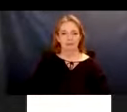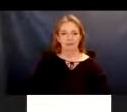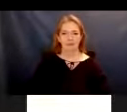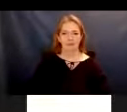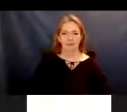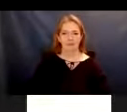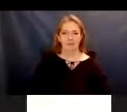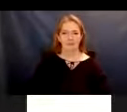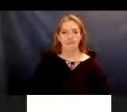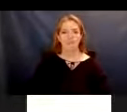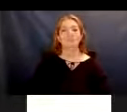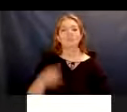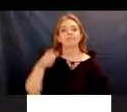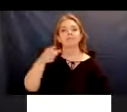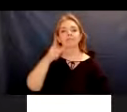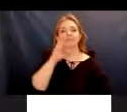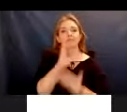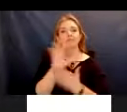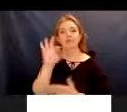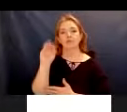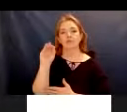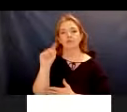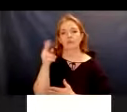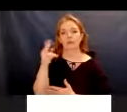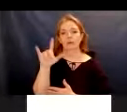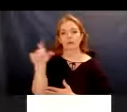Got out in the foothills. So